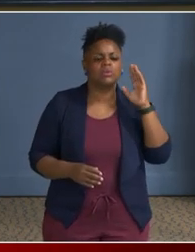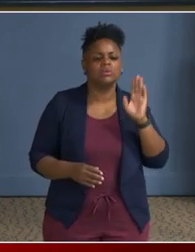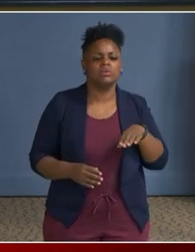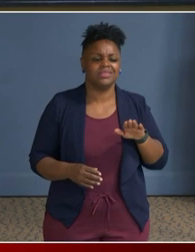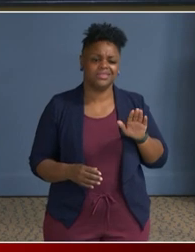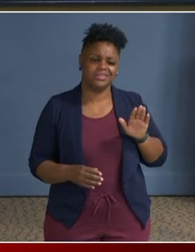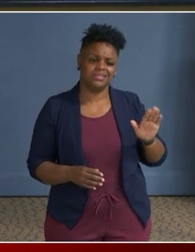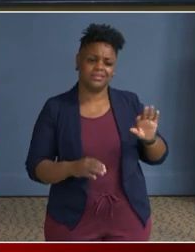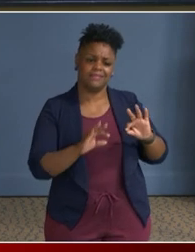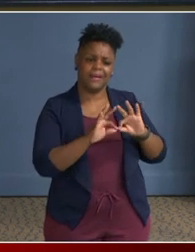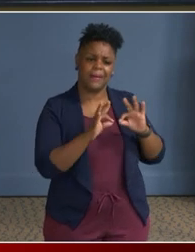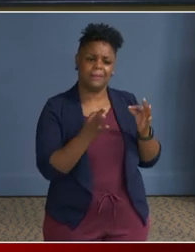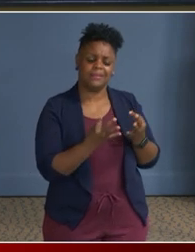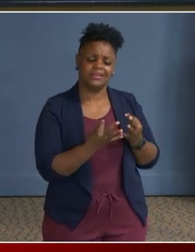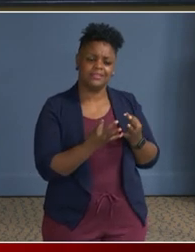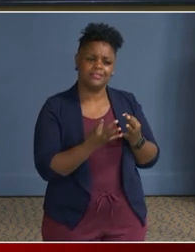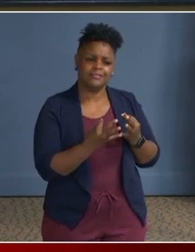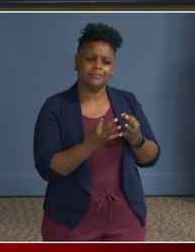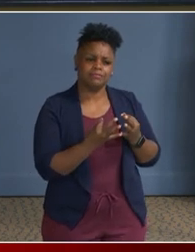grief,